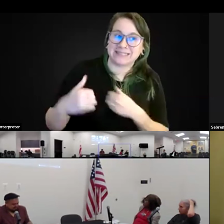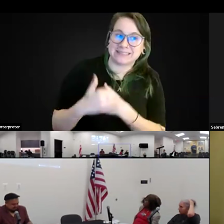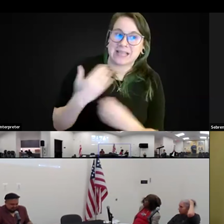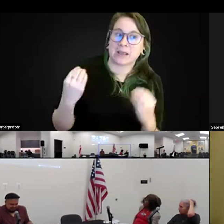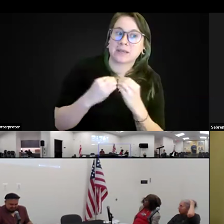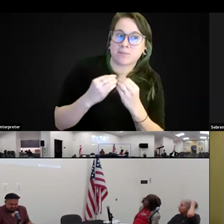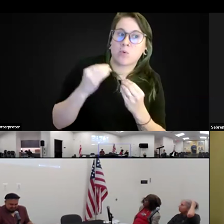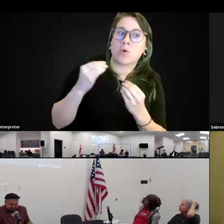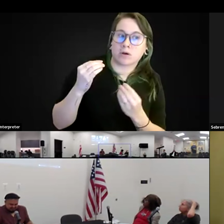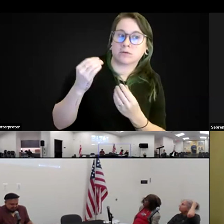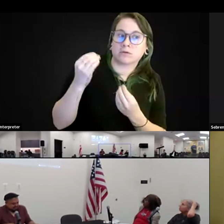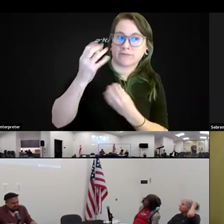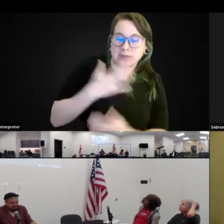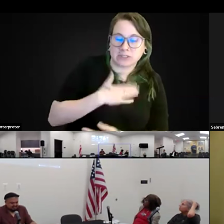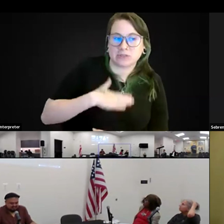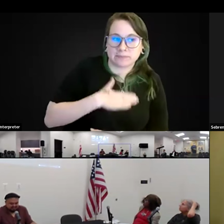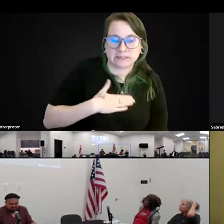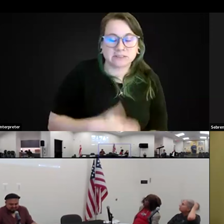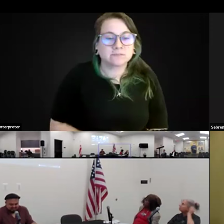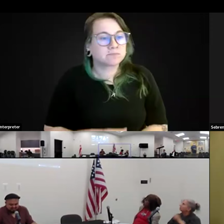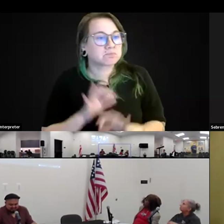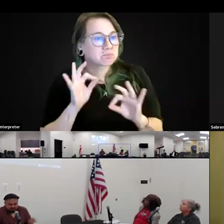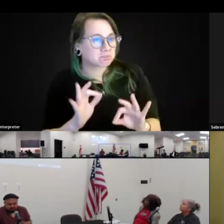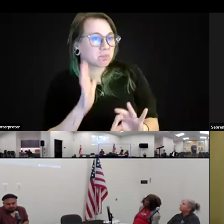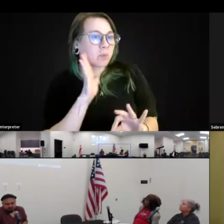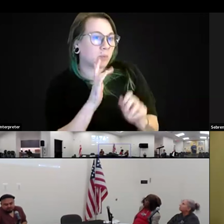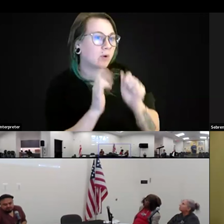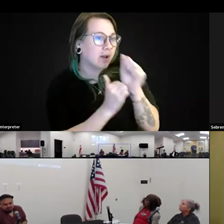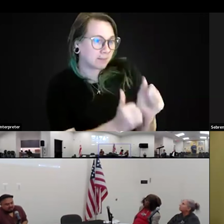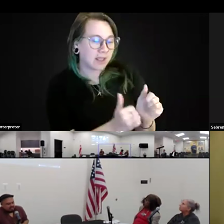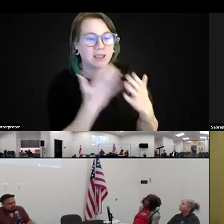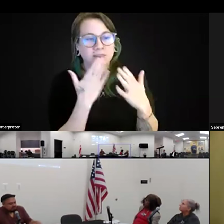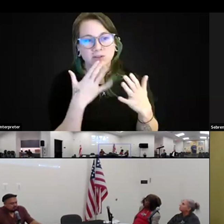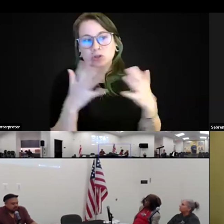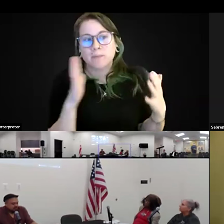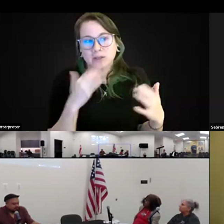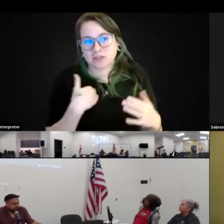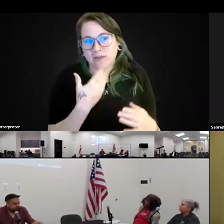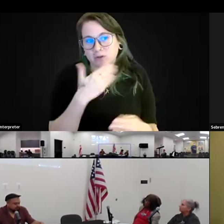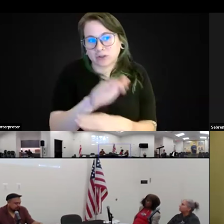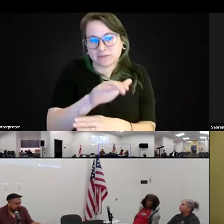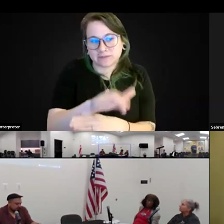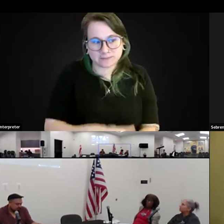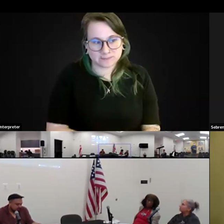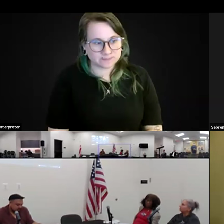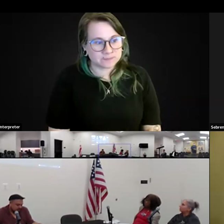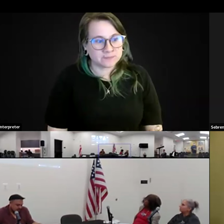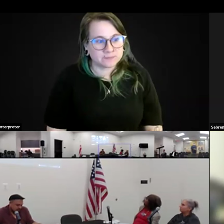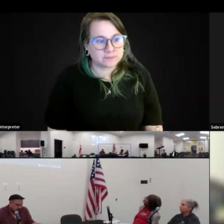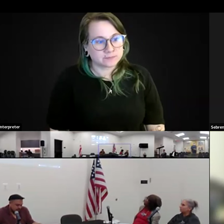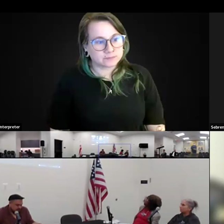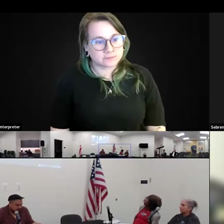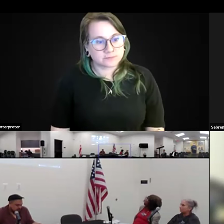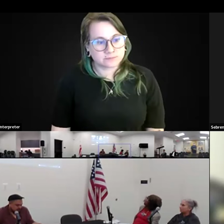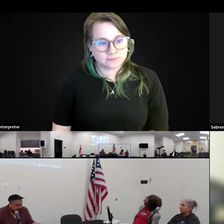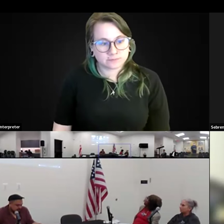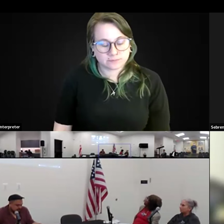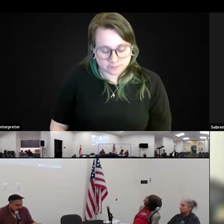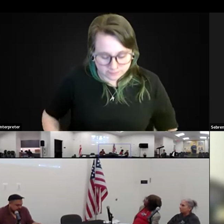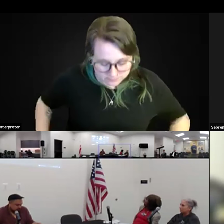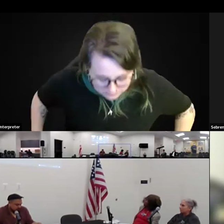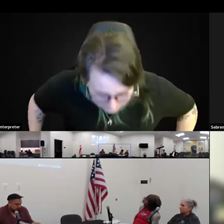comply with those conditions. Thank you very much, and have a good evening. Thank you, Ms. Moldenhauer. Okay,